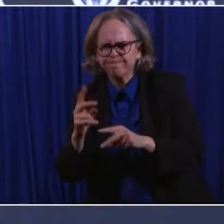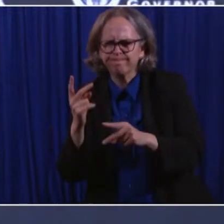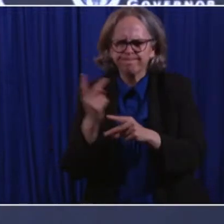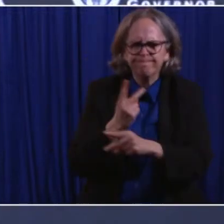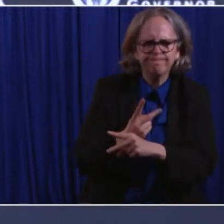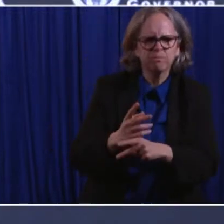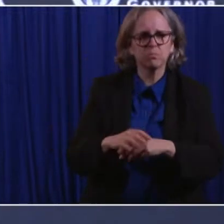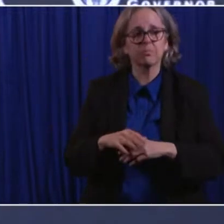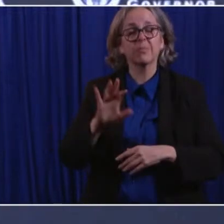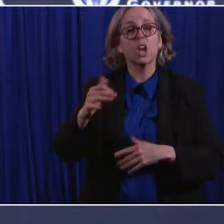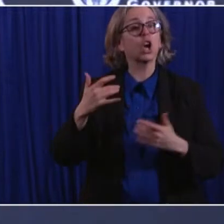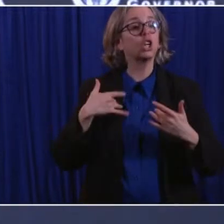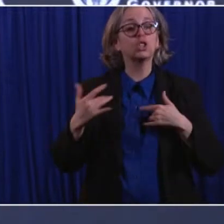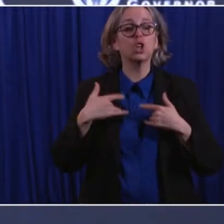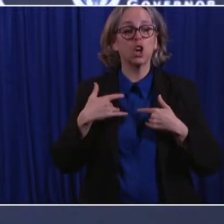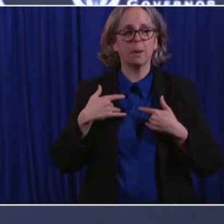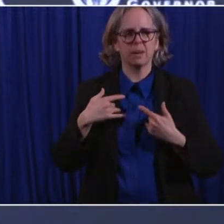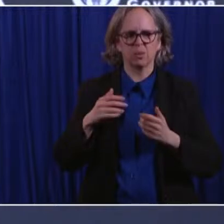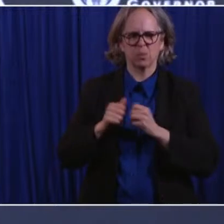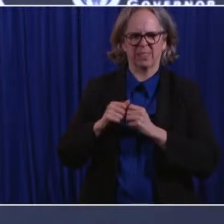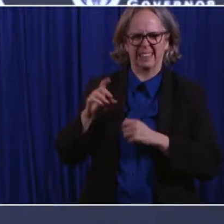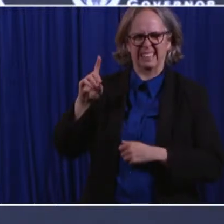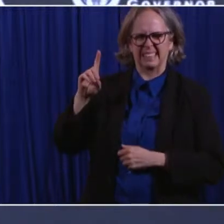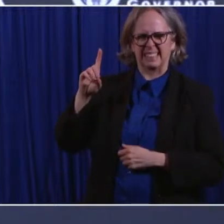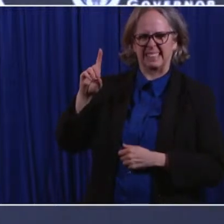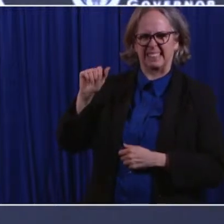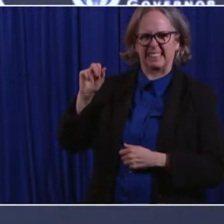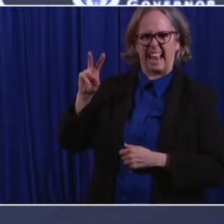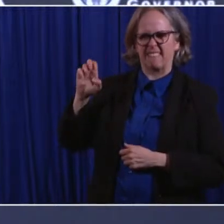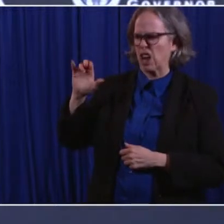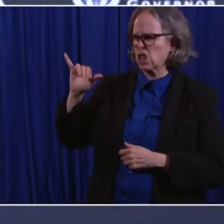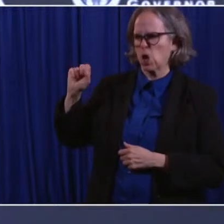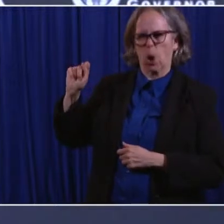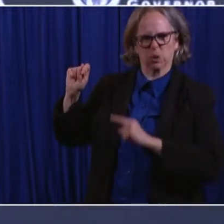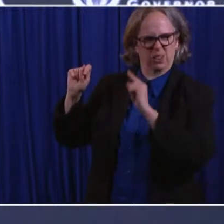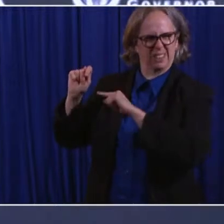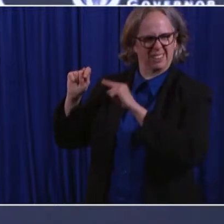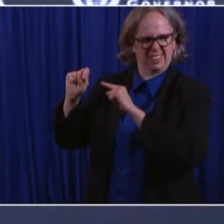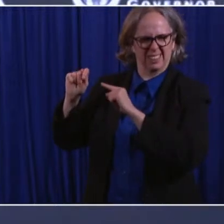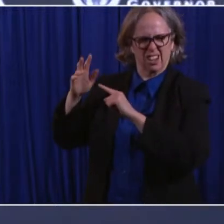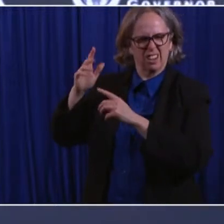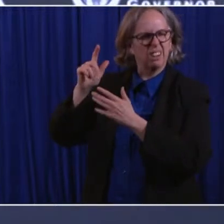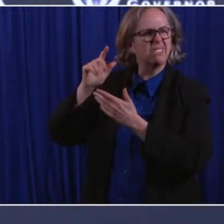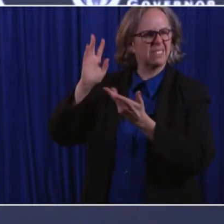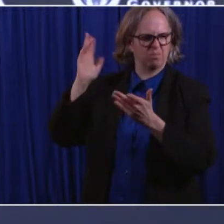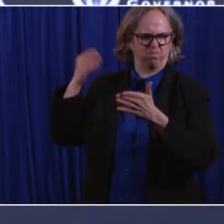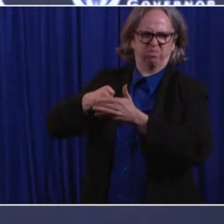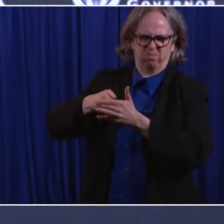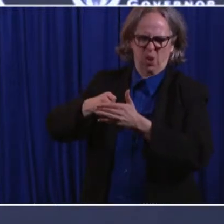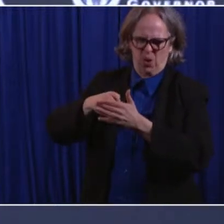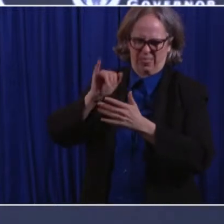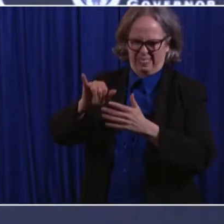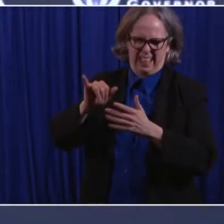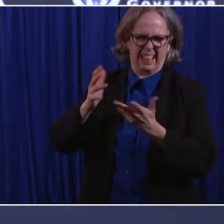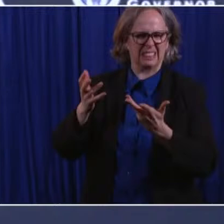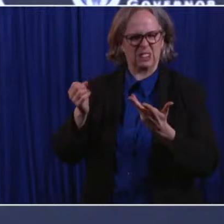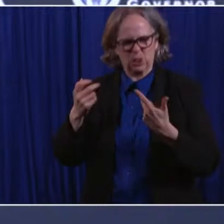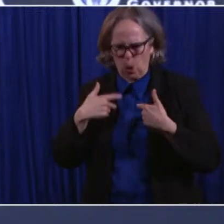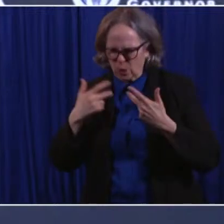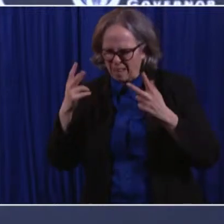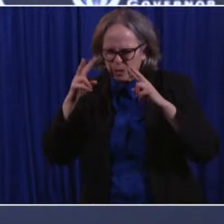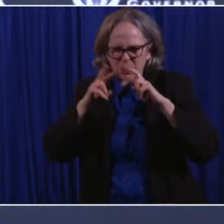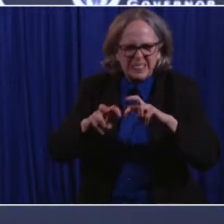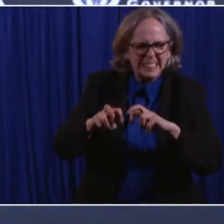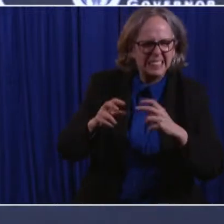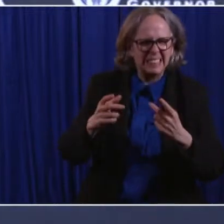Dave Yost pointed out with his lawsuit. And, we're trying to get an analysis, frankly, want to hear what Treasury says in regard